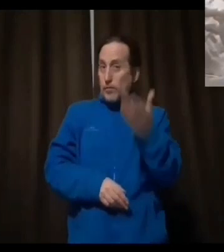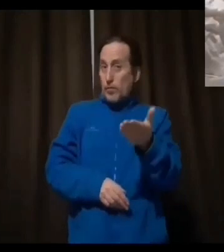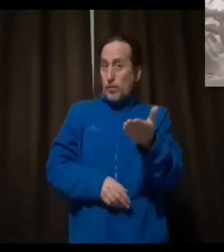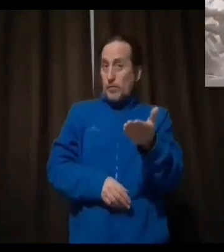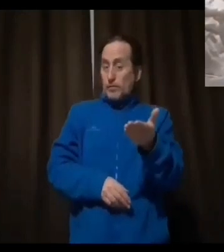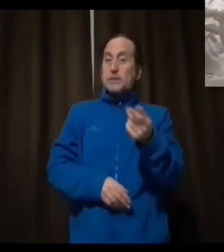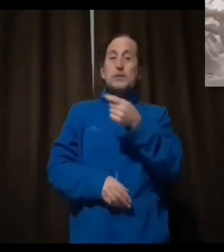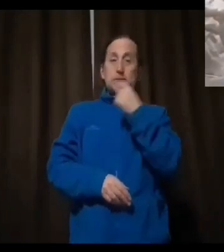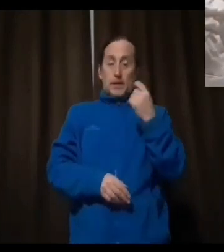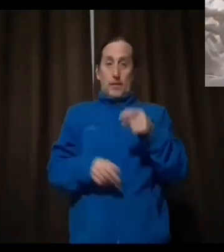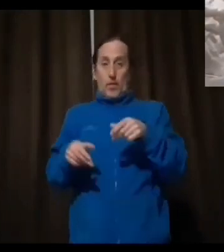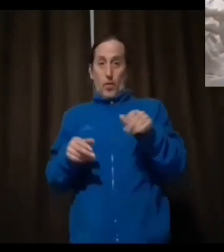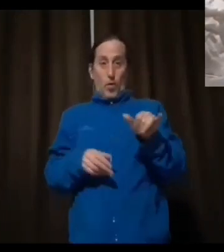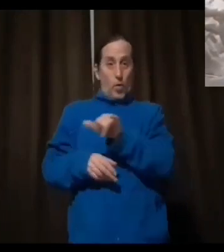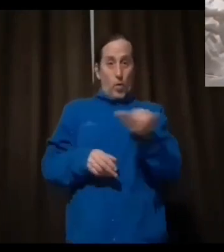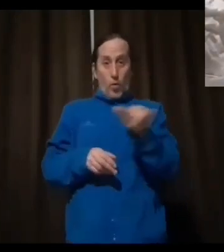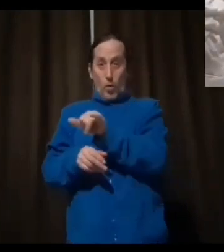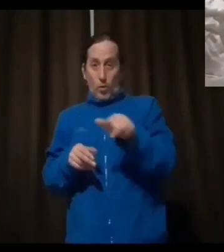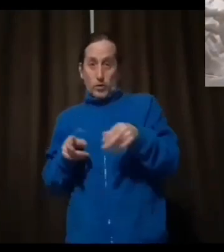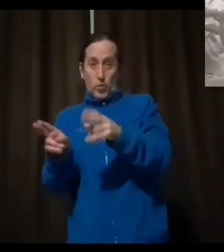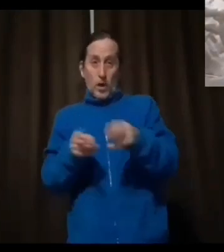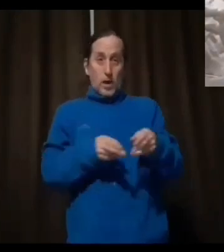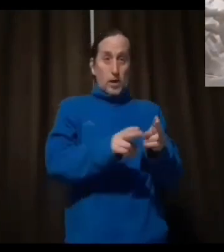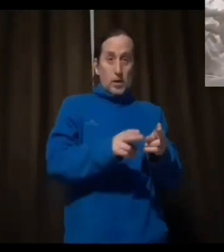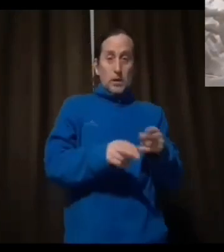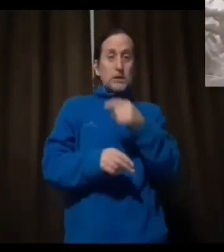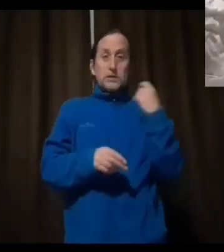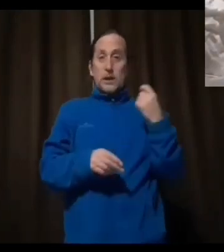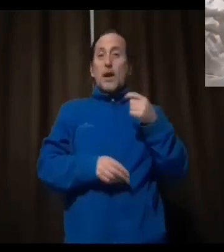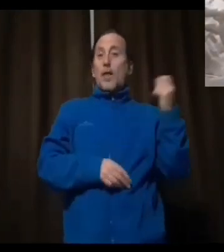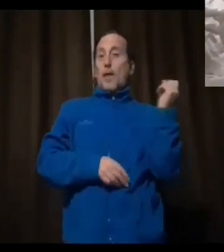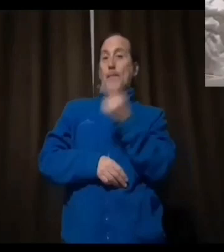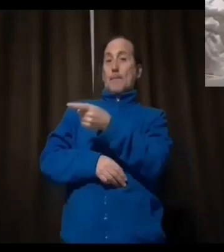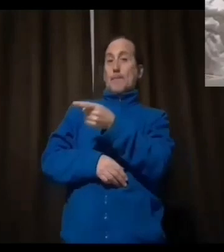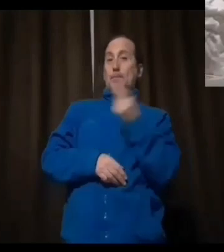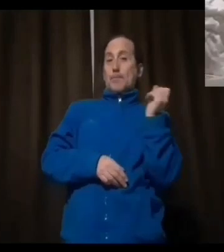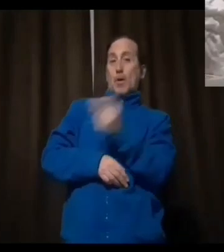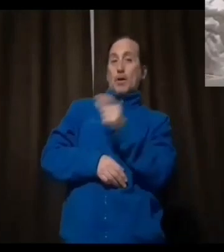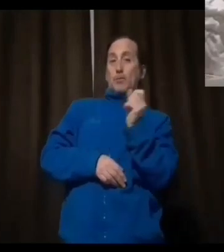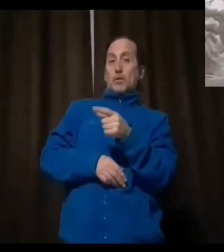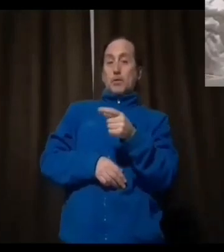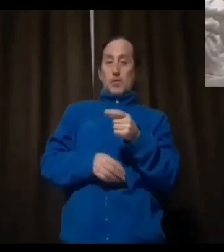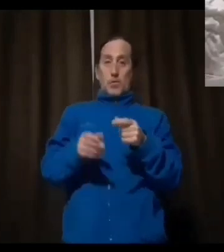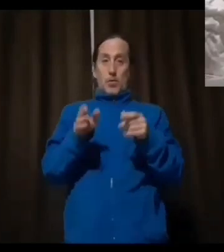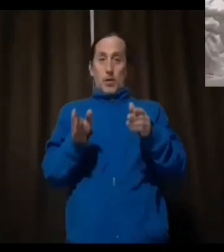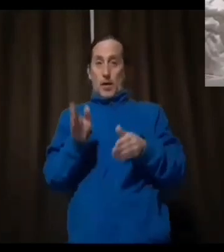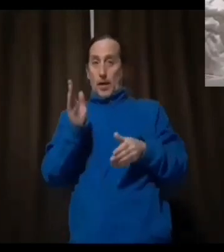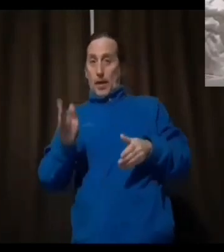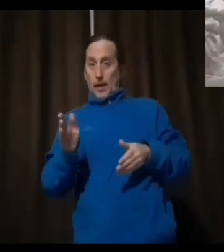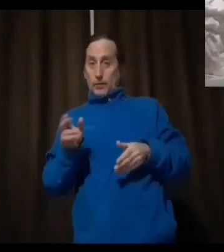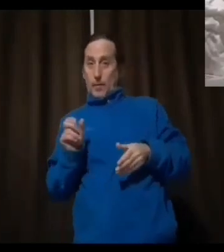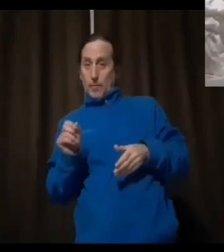the particle, they call it, either goes through the left or the right slit. 50% of the time it's detected going